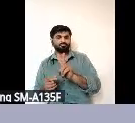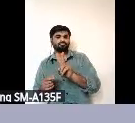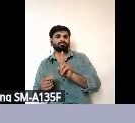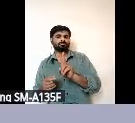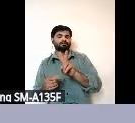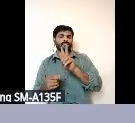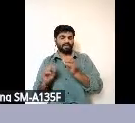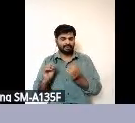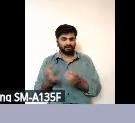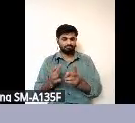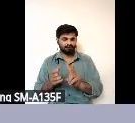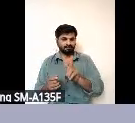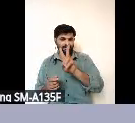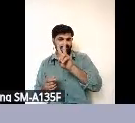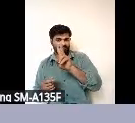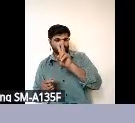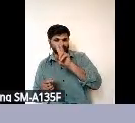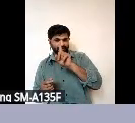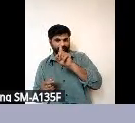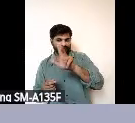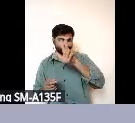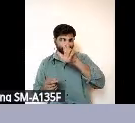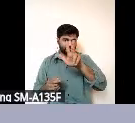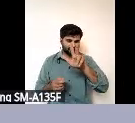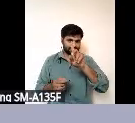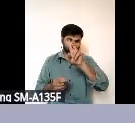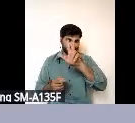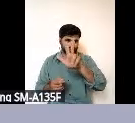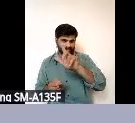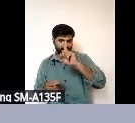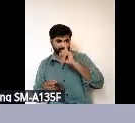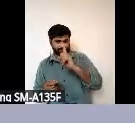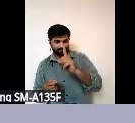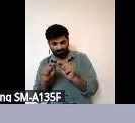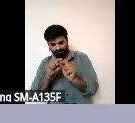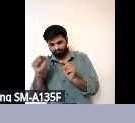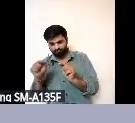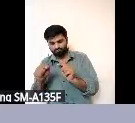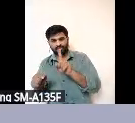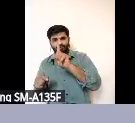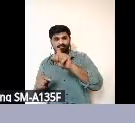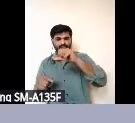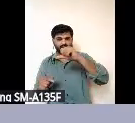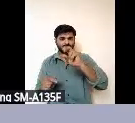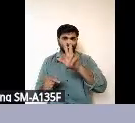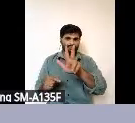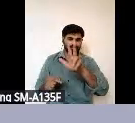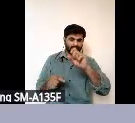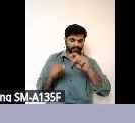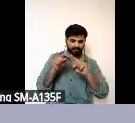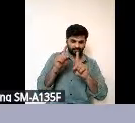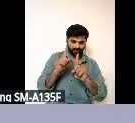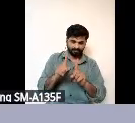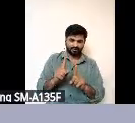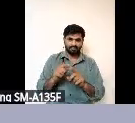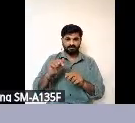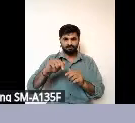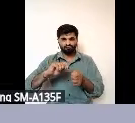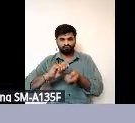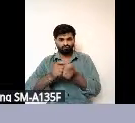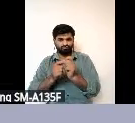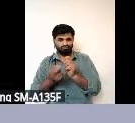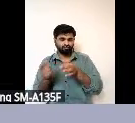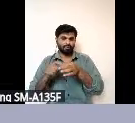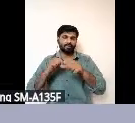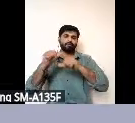10 years, they did that. They did that for four disabilities. That was leprosy, that was blindness, that was disability